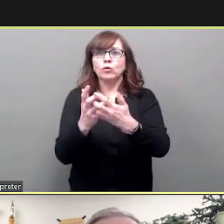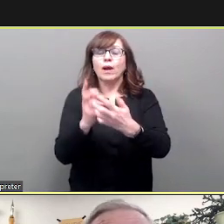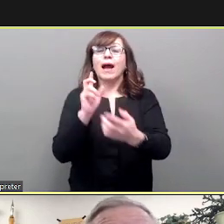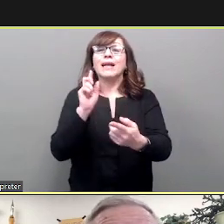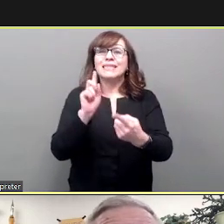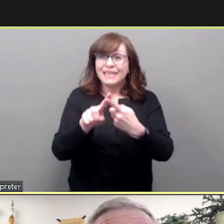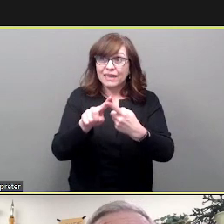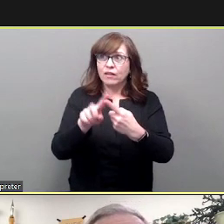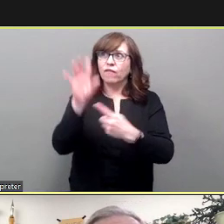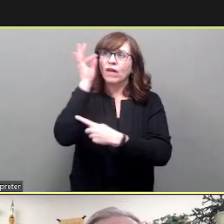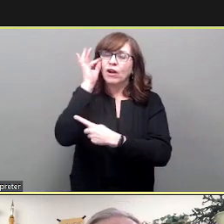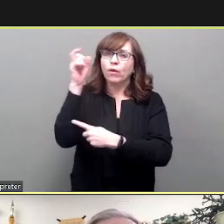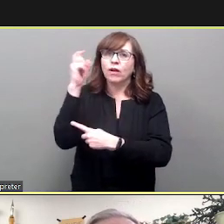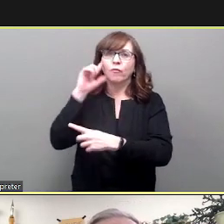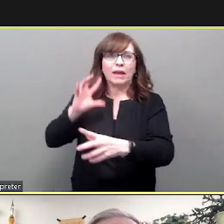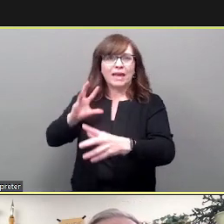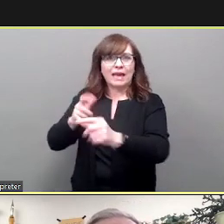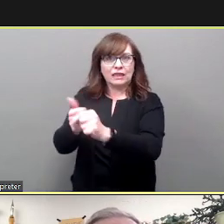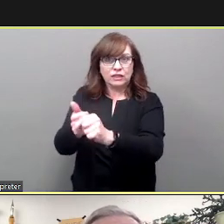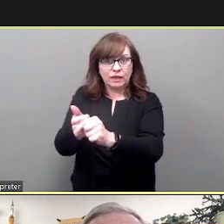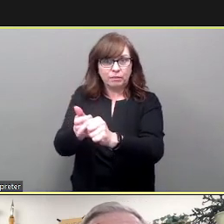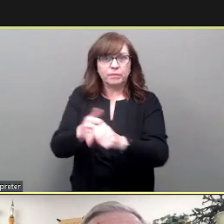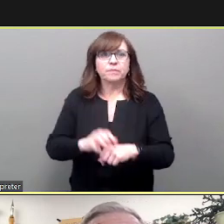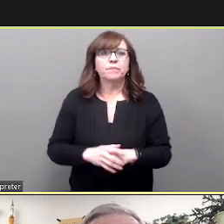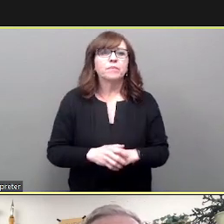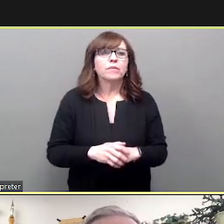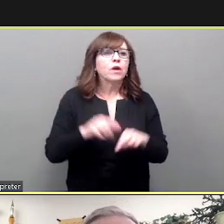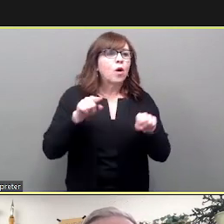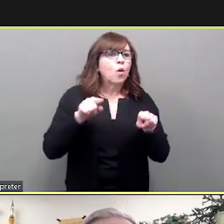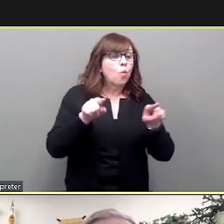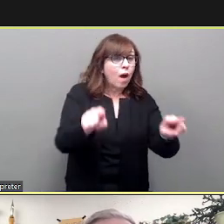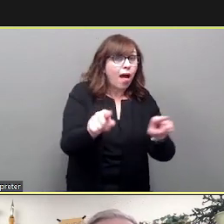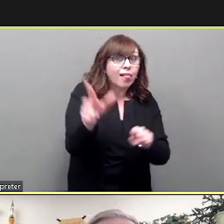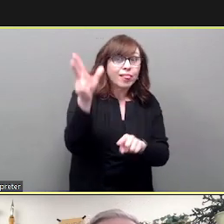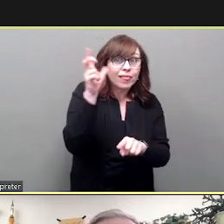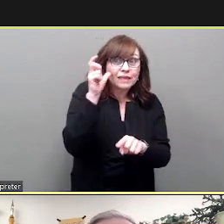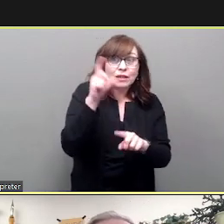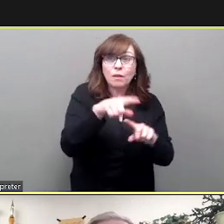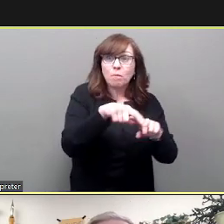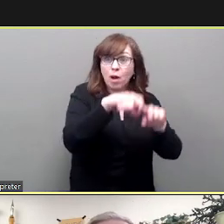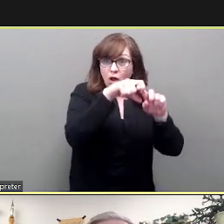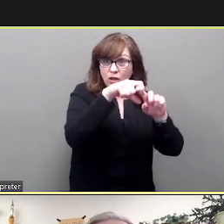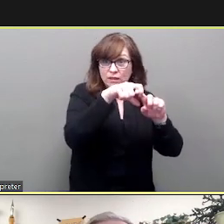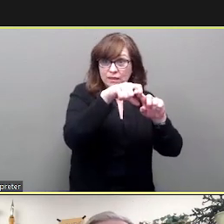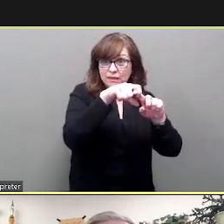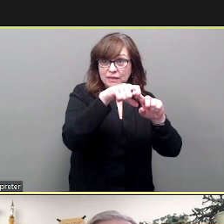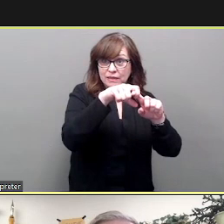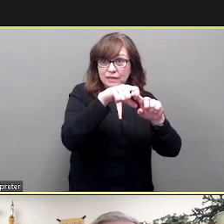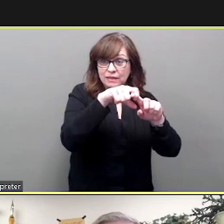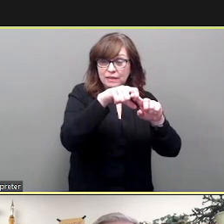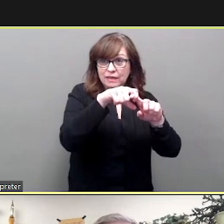I do want to pause and, like everyone, while you're listening to this press conference, if you have not gone to